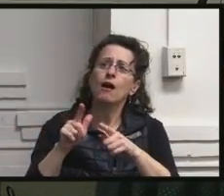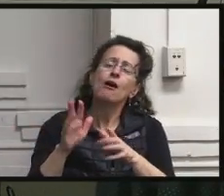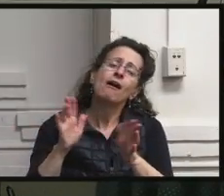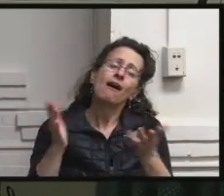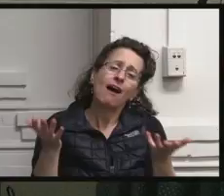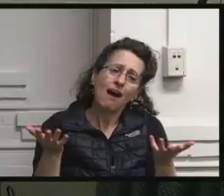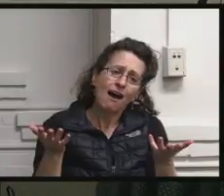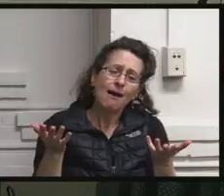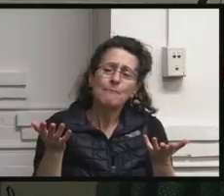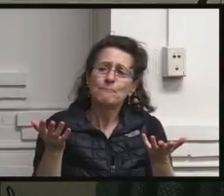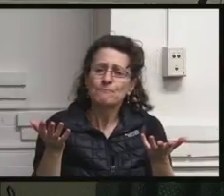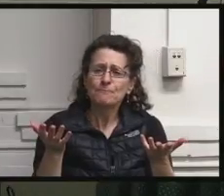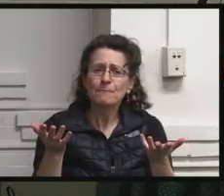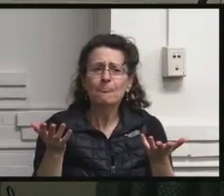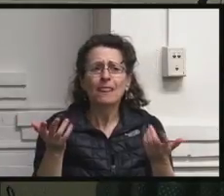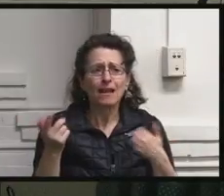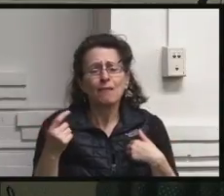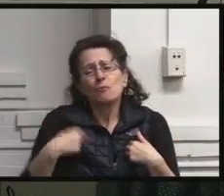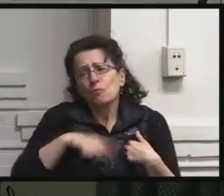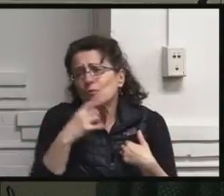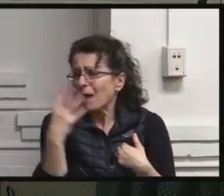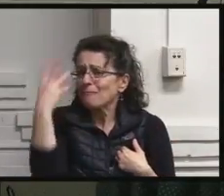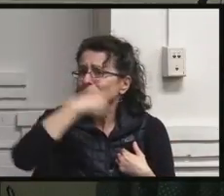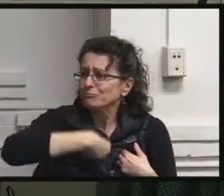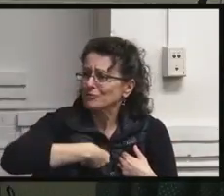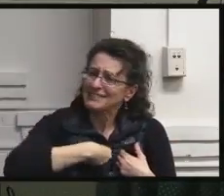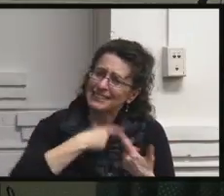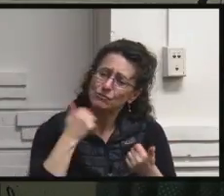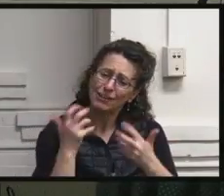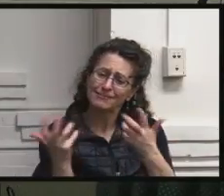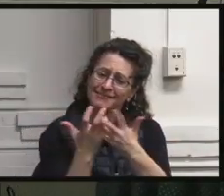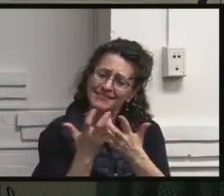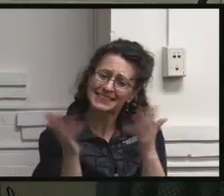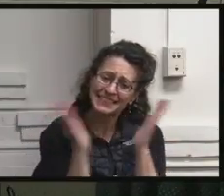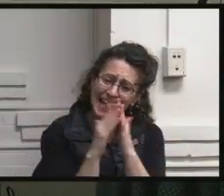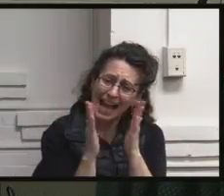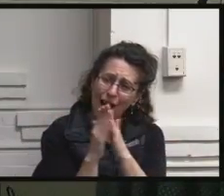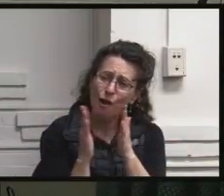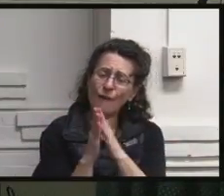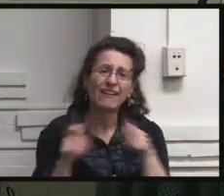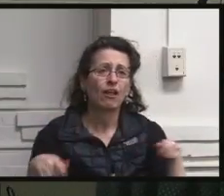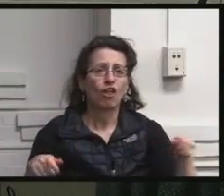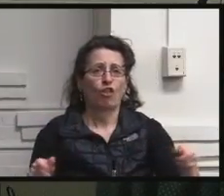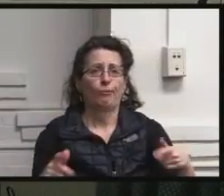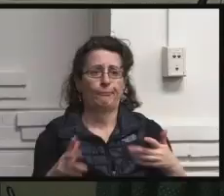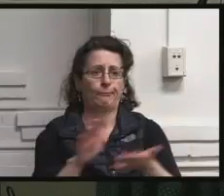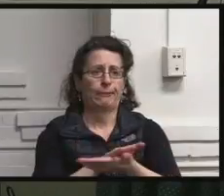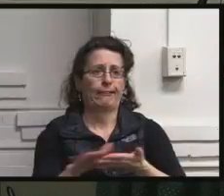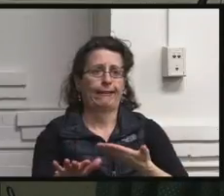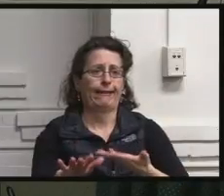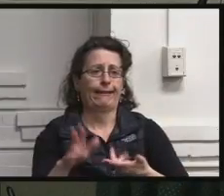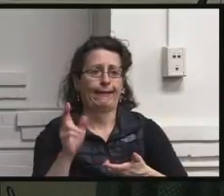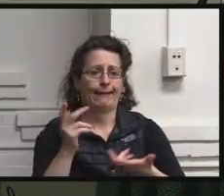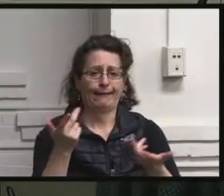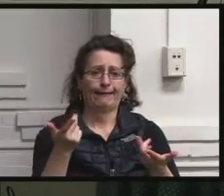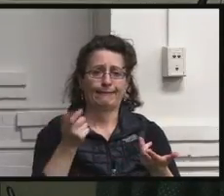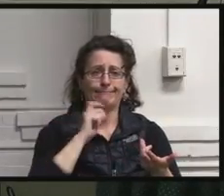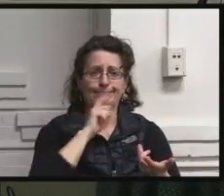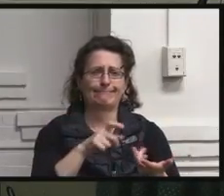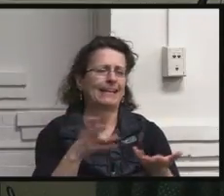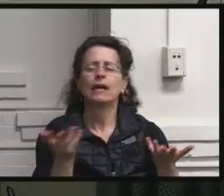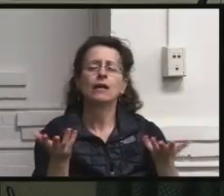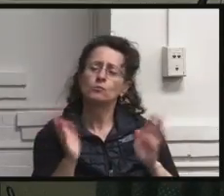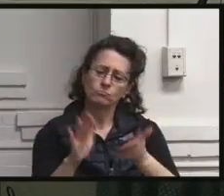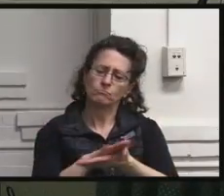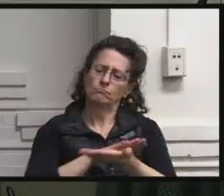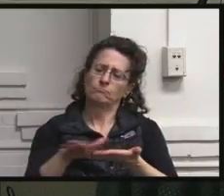something that's a little bit prettier. We do try to pick a rail that sort of ties into the community and the location that it's at. So